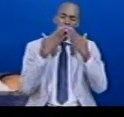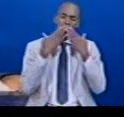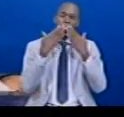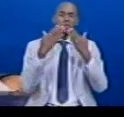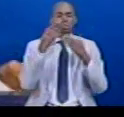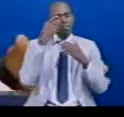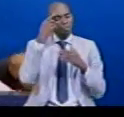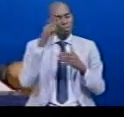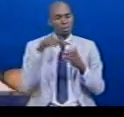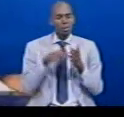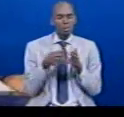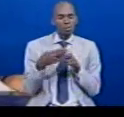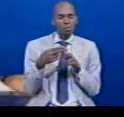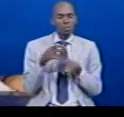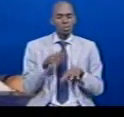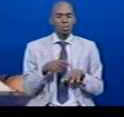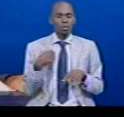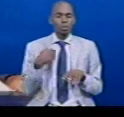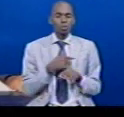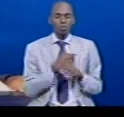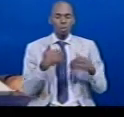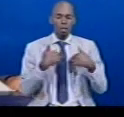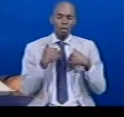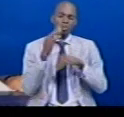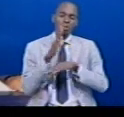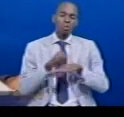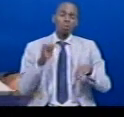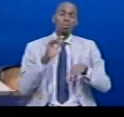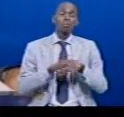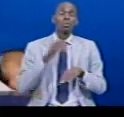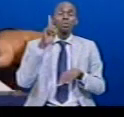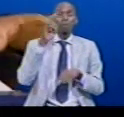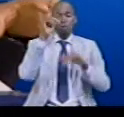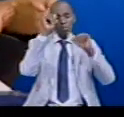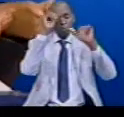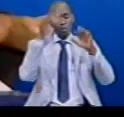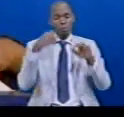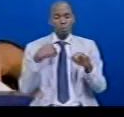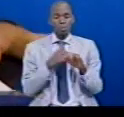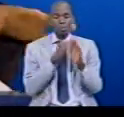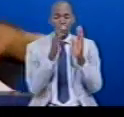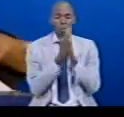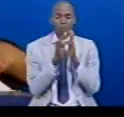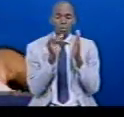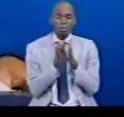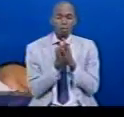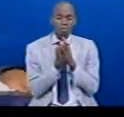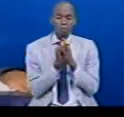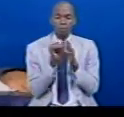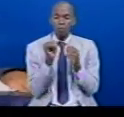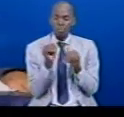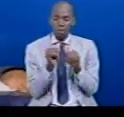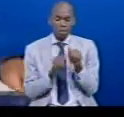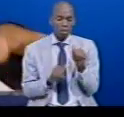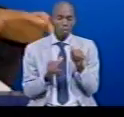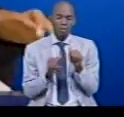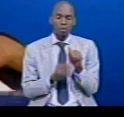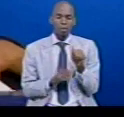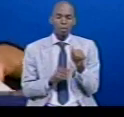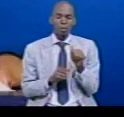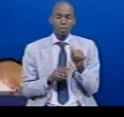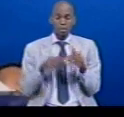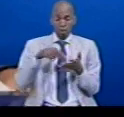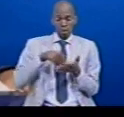period that we have to call upon you. Father, I pray that this April GCK, as we